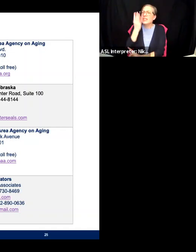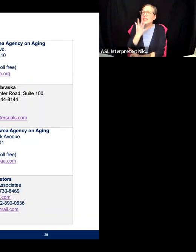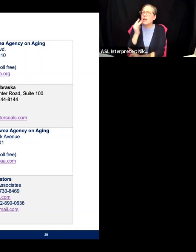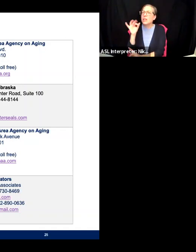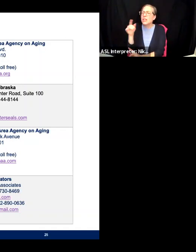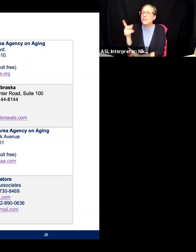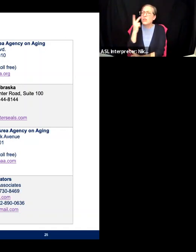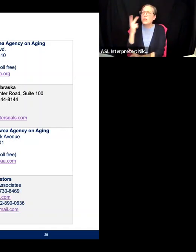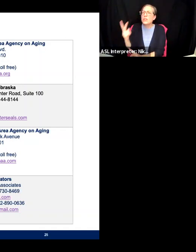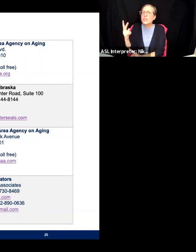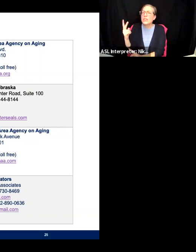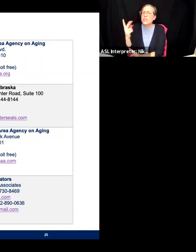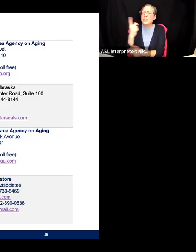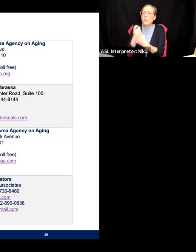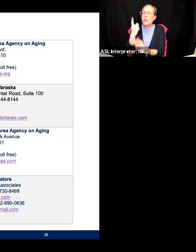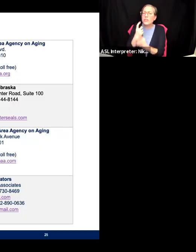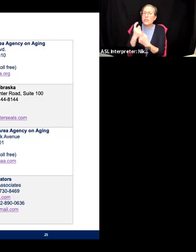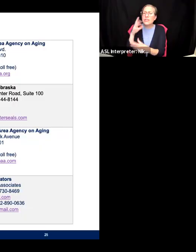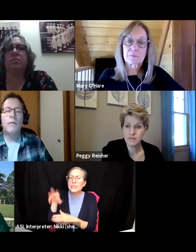questions in the chat box?